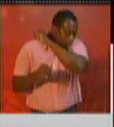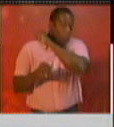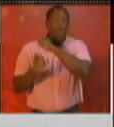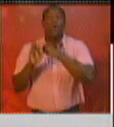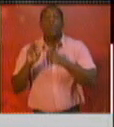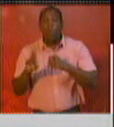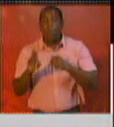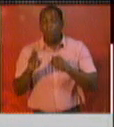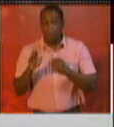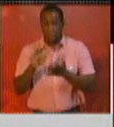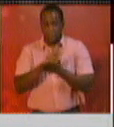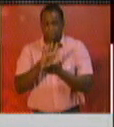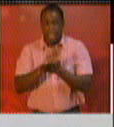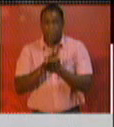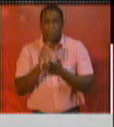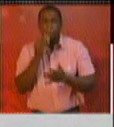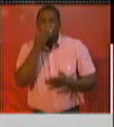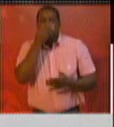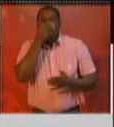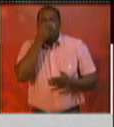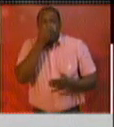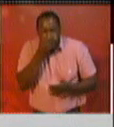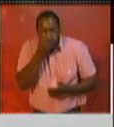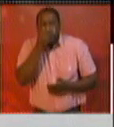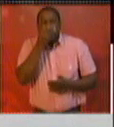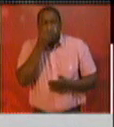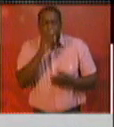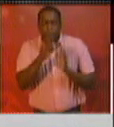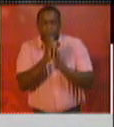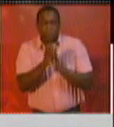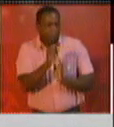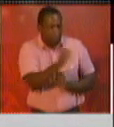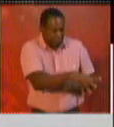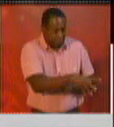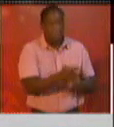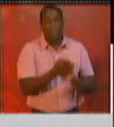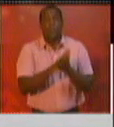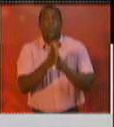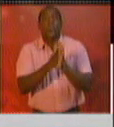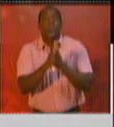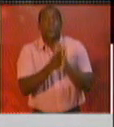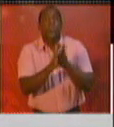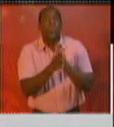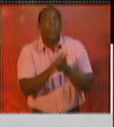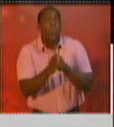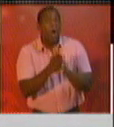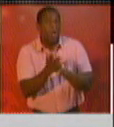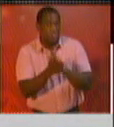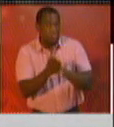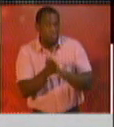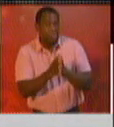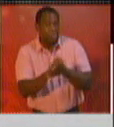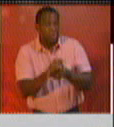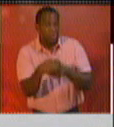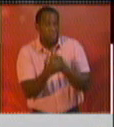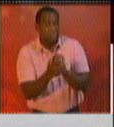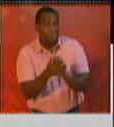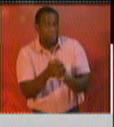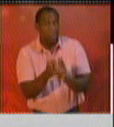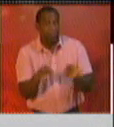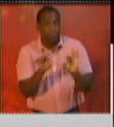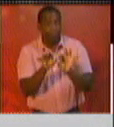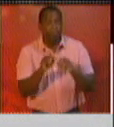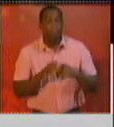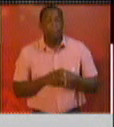elbow. Avoid touching your face. Clean, then sanitize surfaces. Next slide,